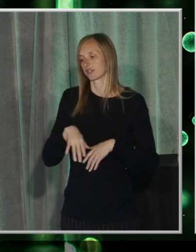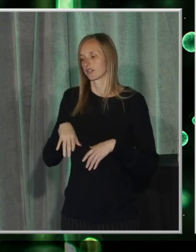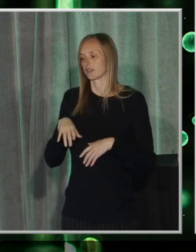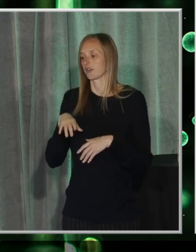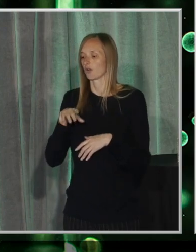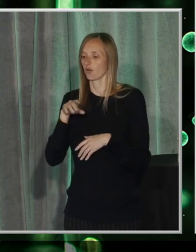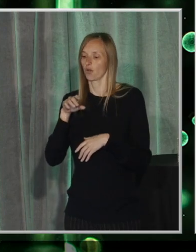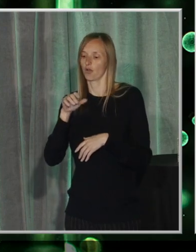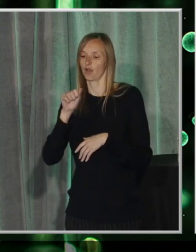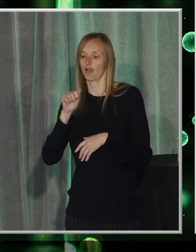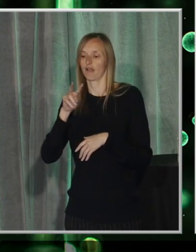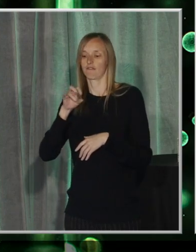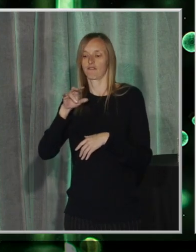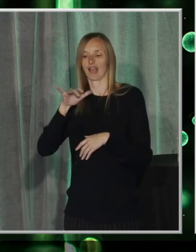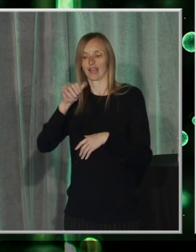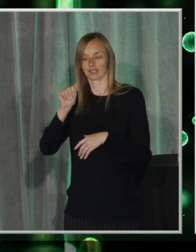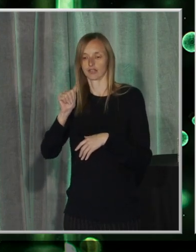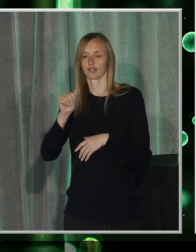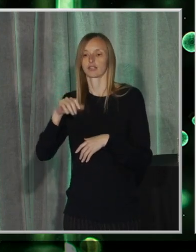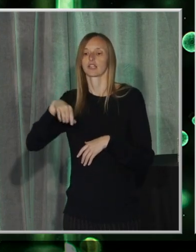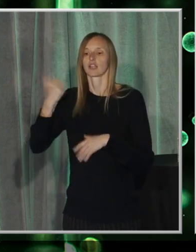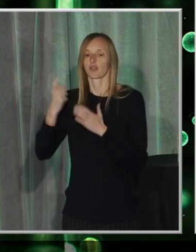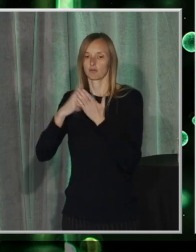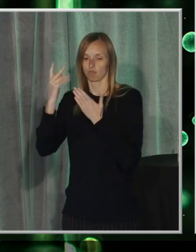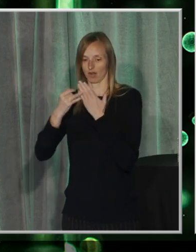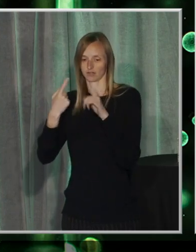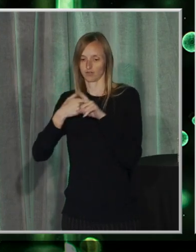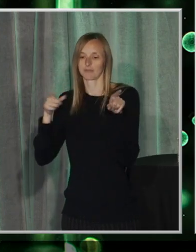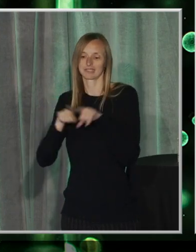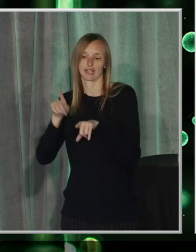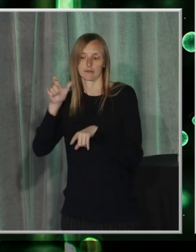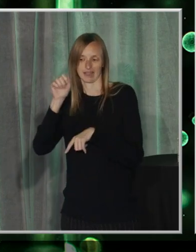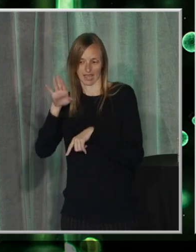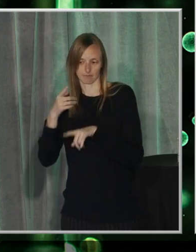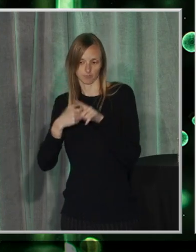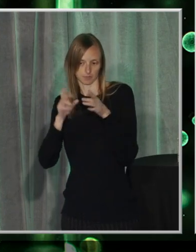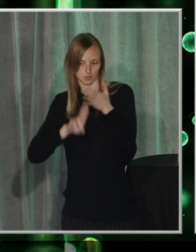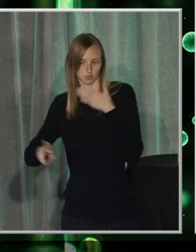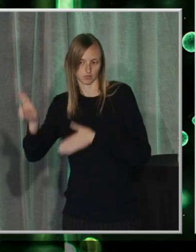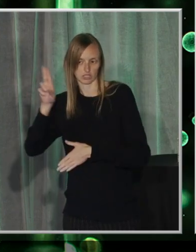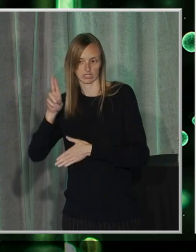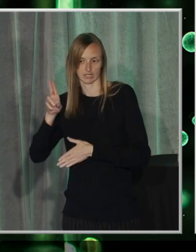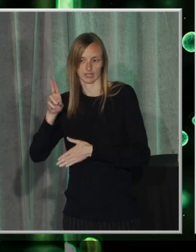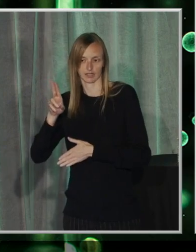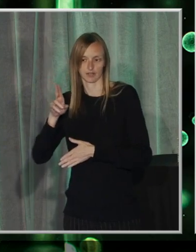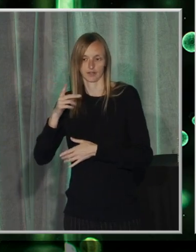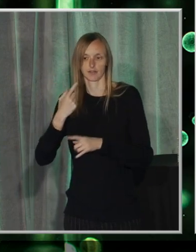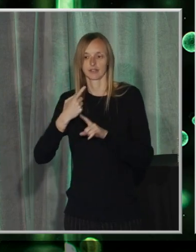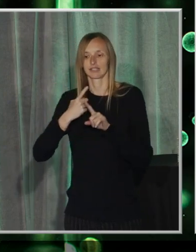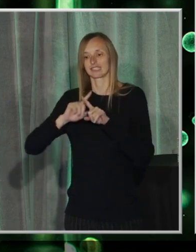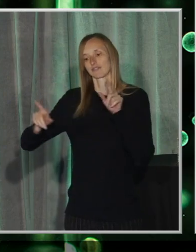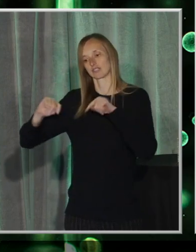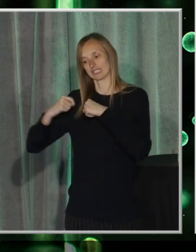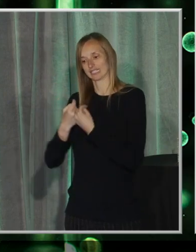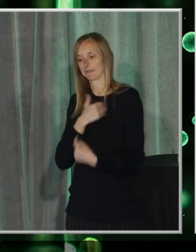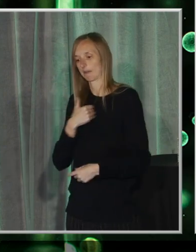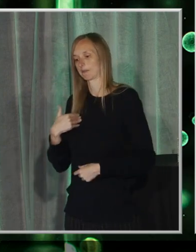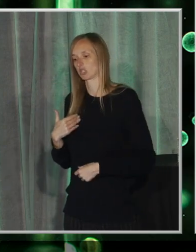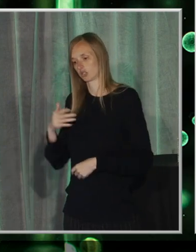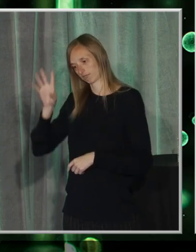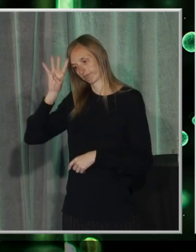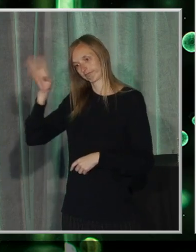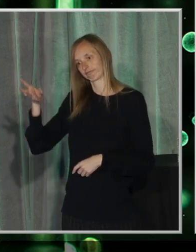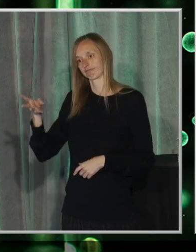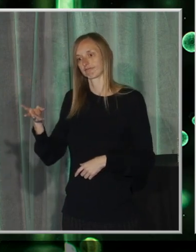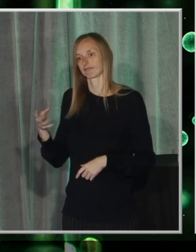agents is also another academic project within the same lab, but from different team member. And